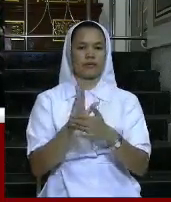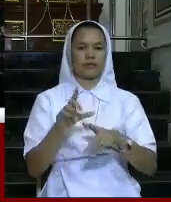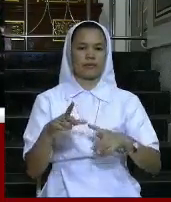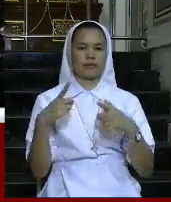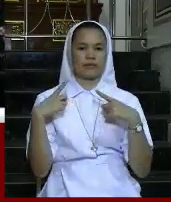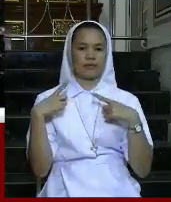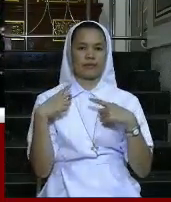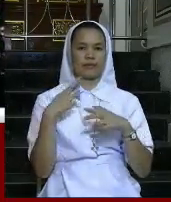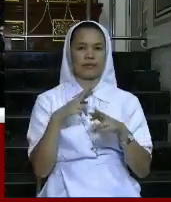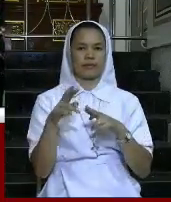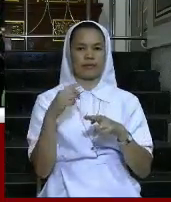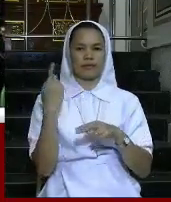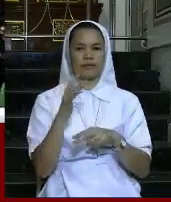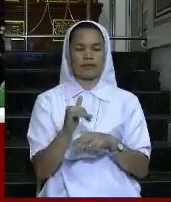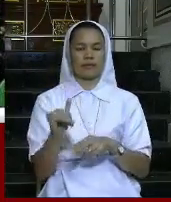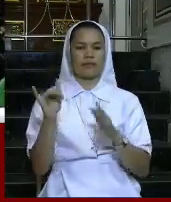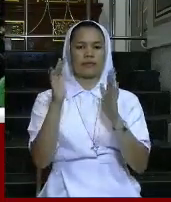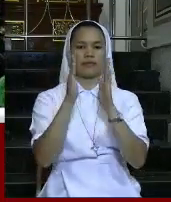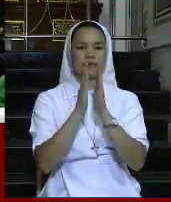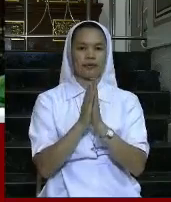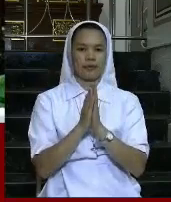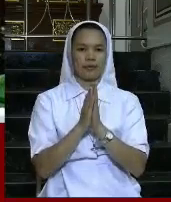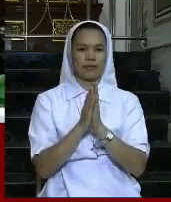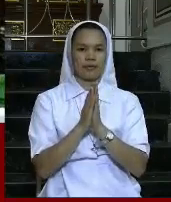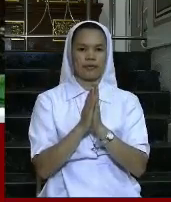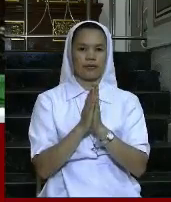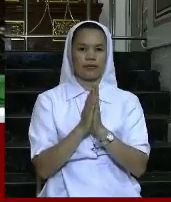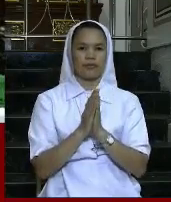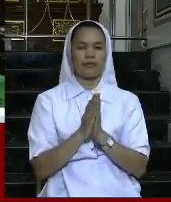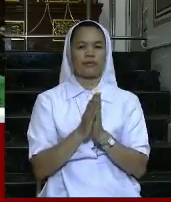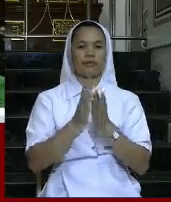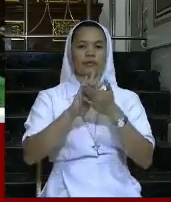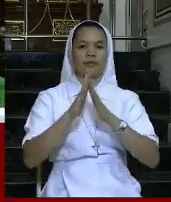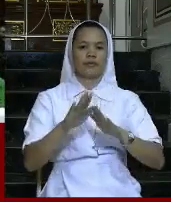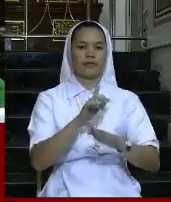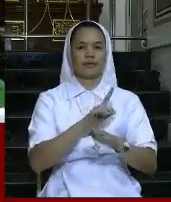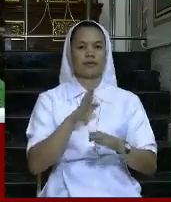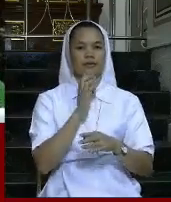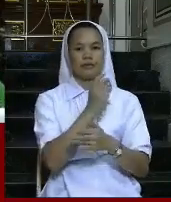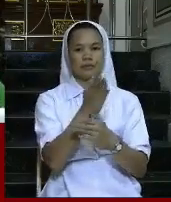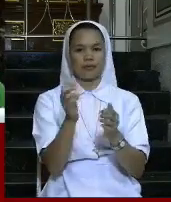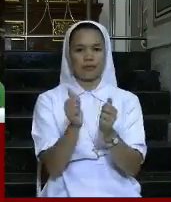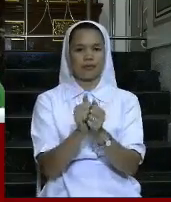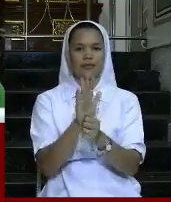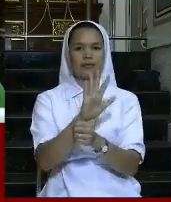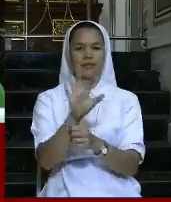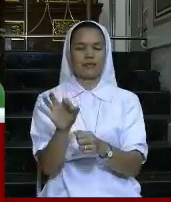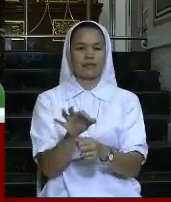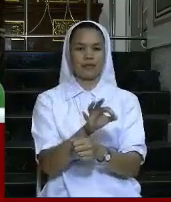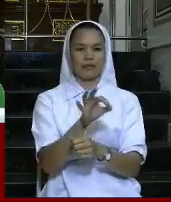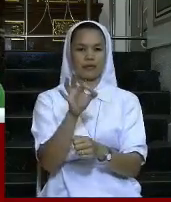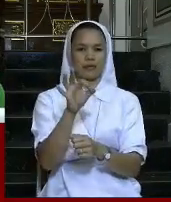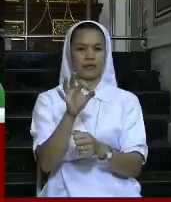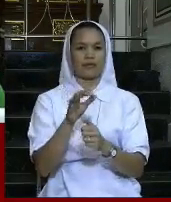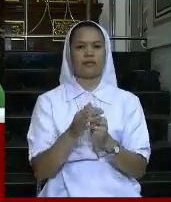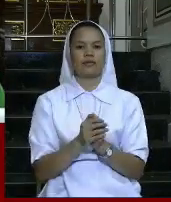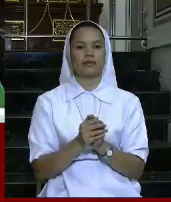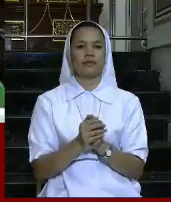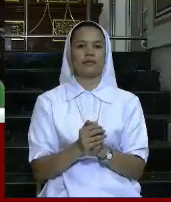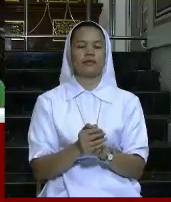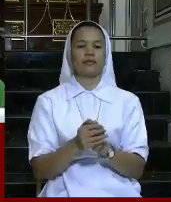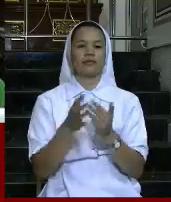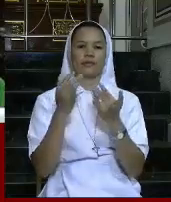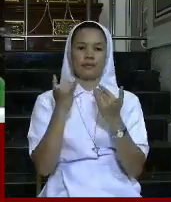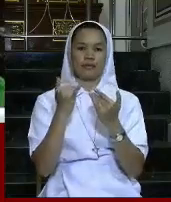and reign forever and ever. Amen. The peace of the Lord be with you always. And with your